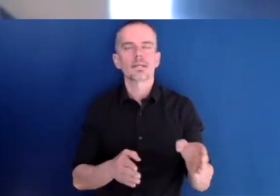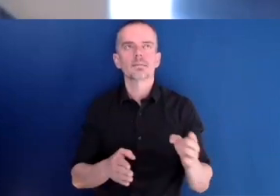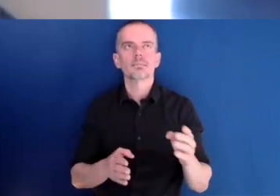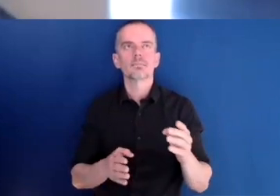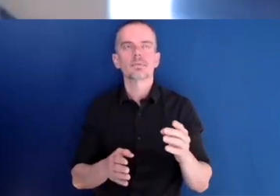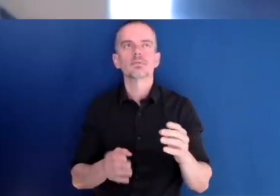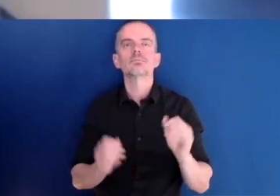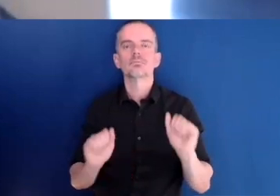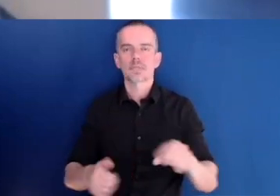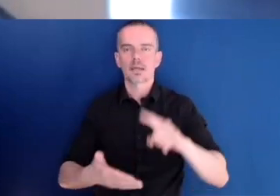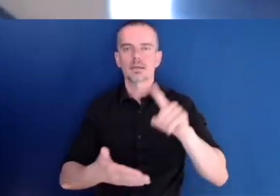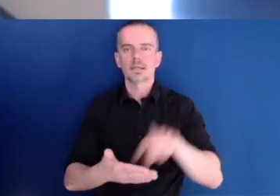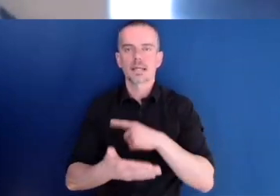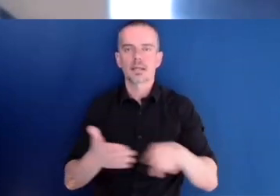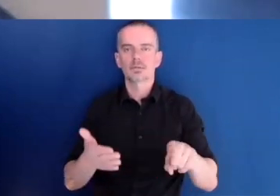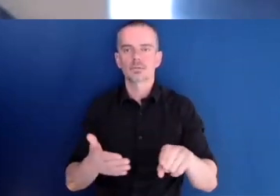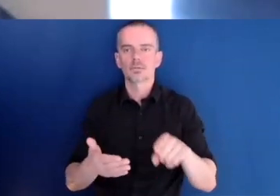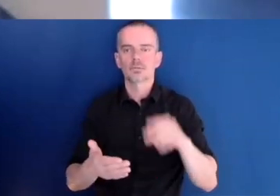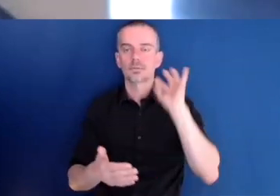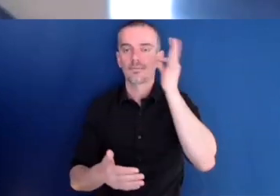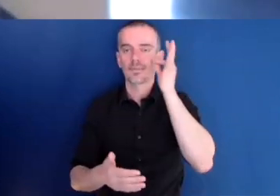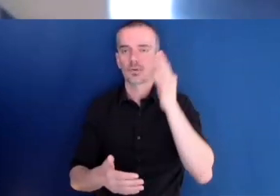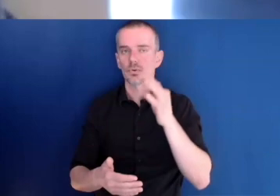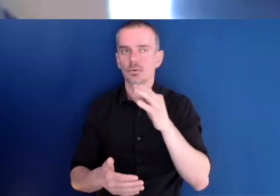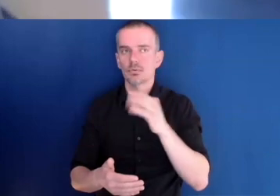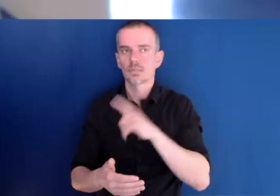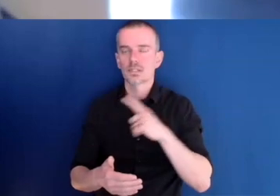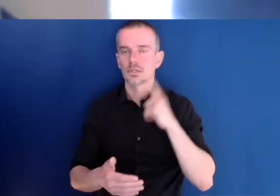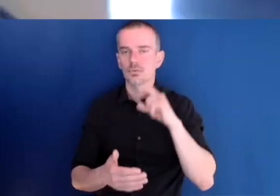cancel federal legislation for funding,